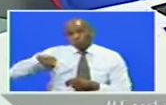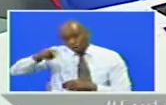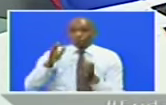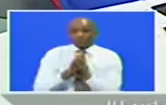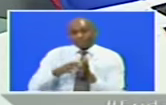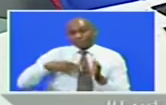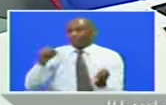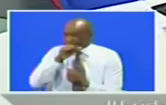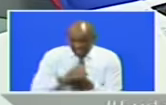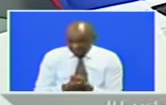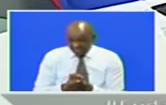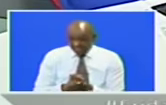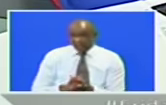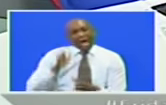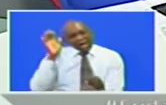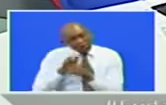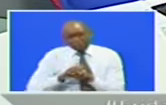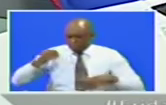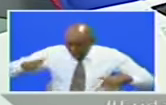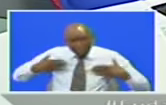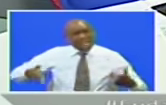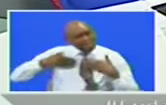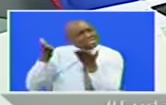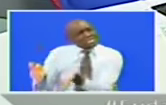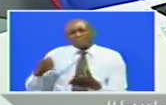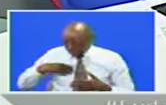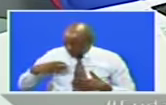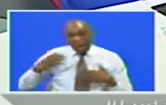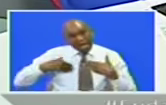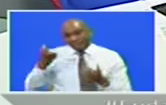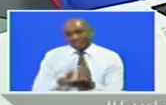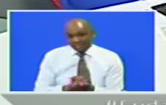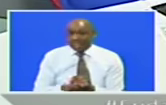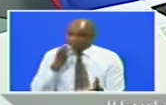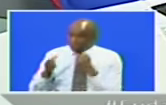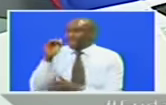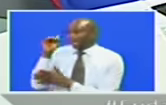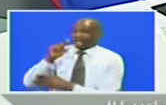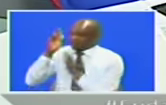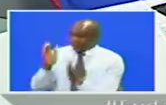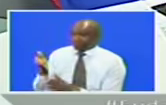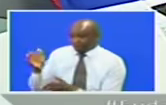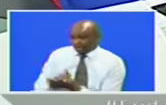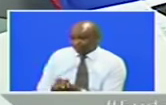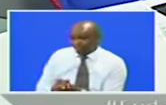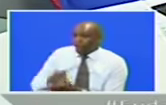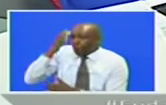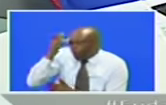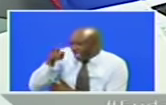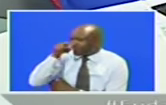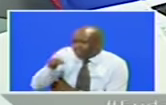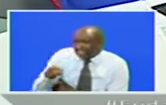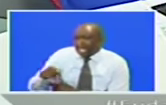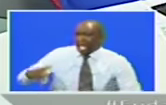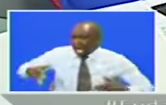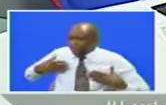on the road. So much excitement that it's being taken off the streets. Perhaps I could ask this gentleman here, why such